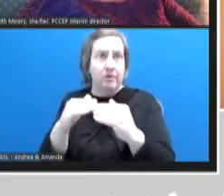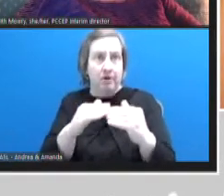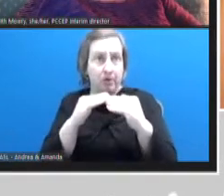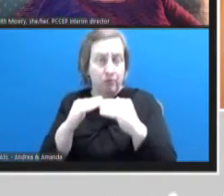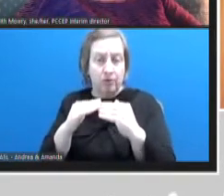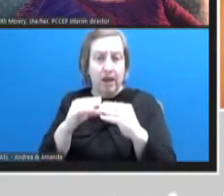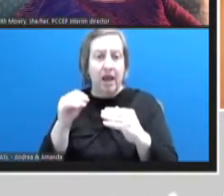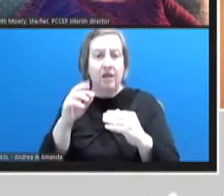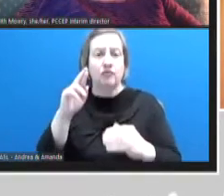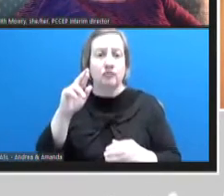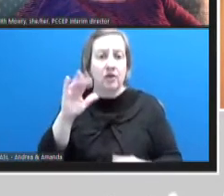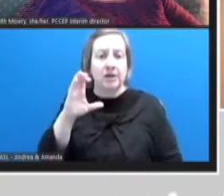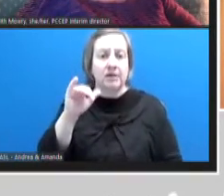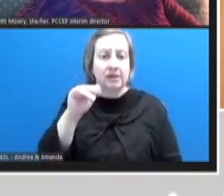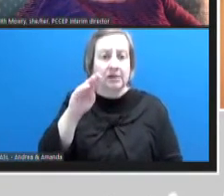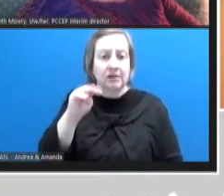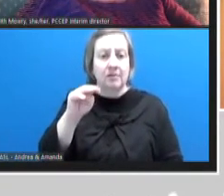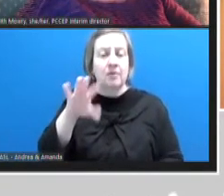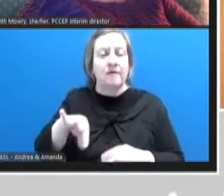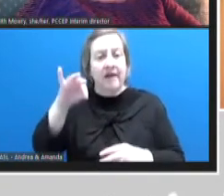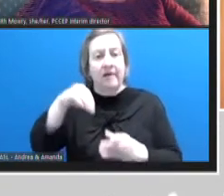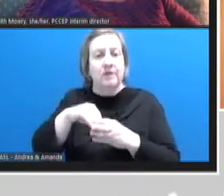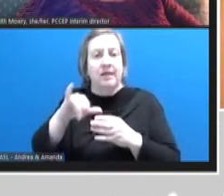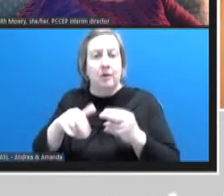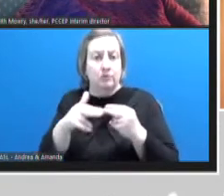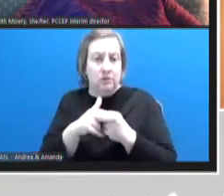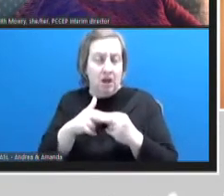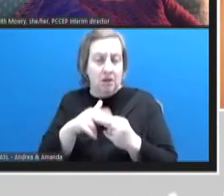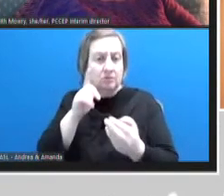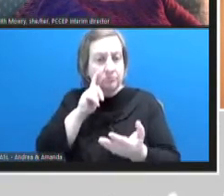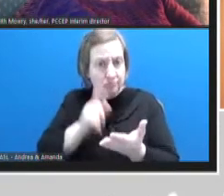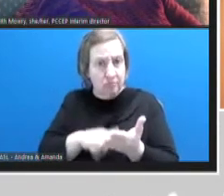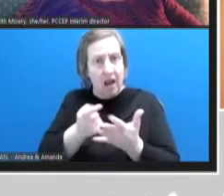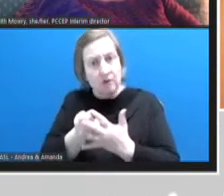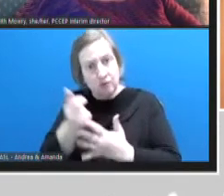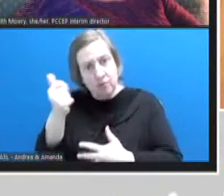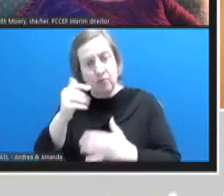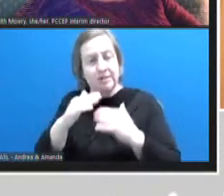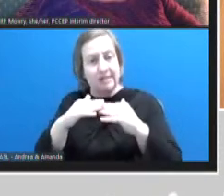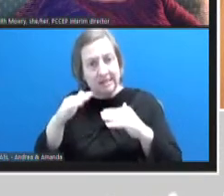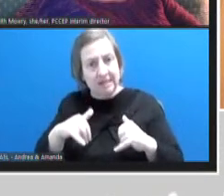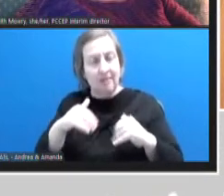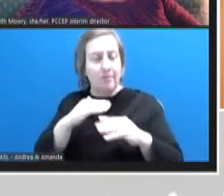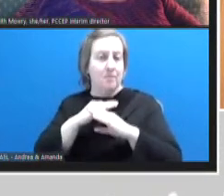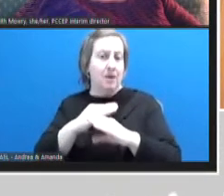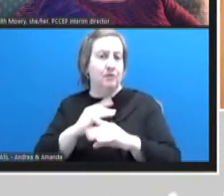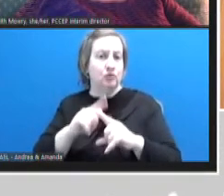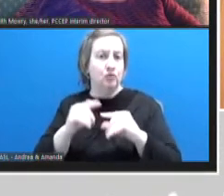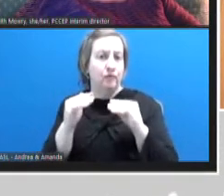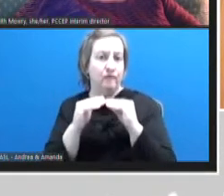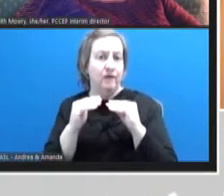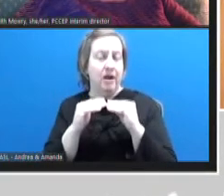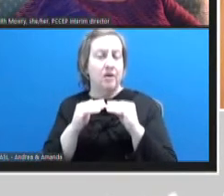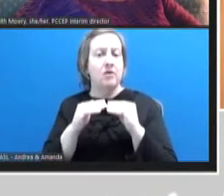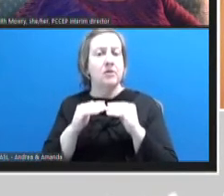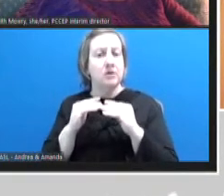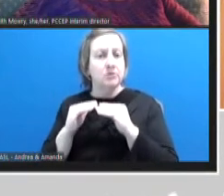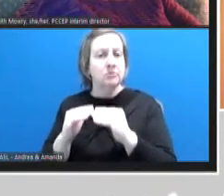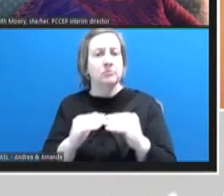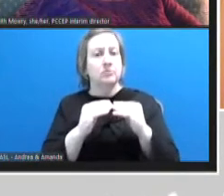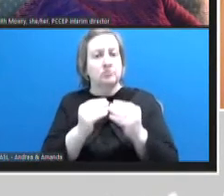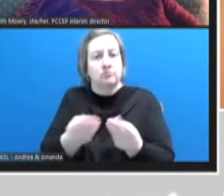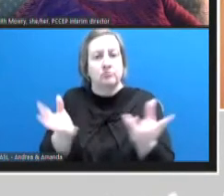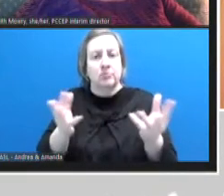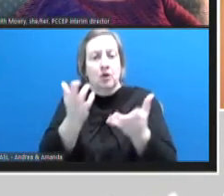and racism identified within the slides to recognize and remove systemic barriers to fair and just distribution of